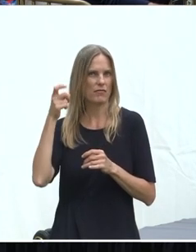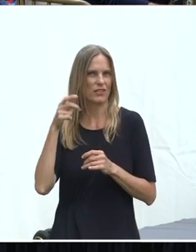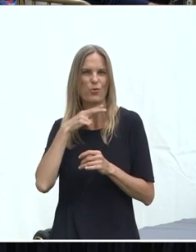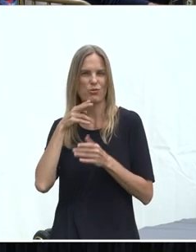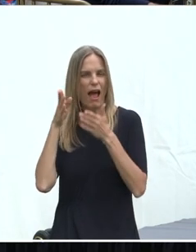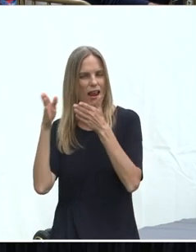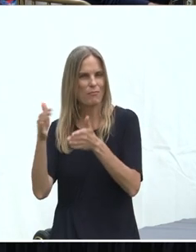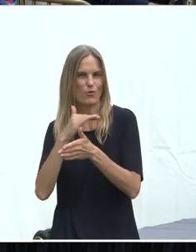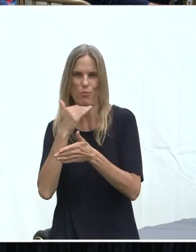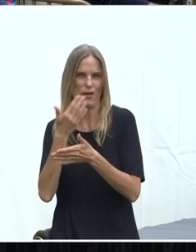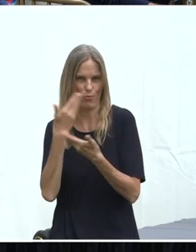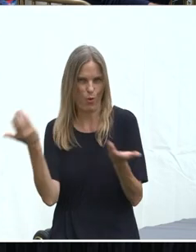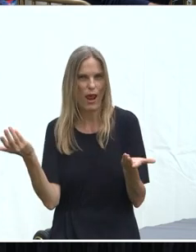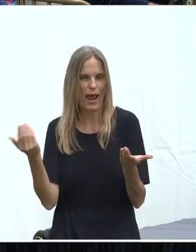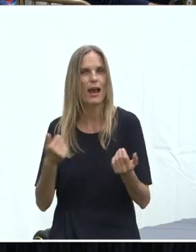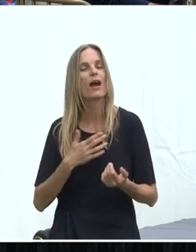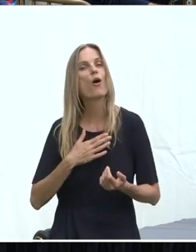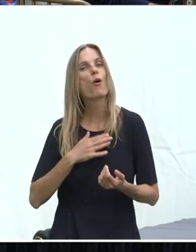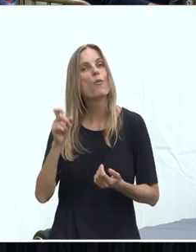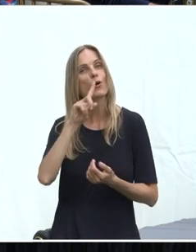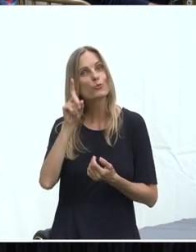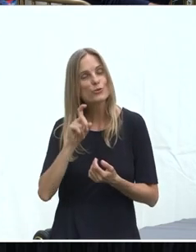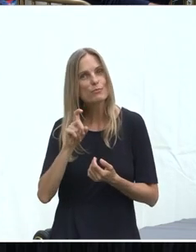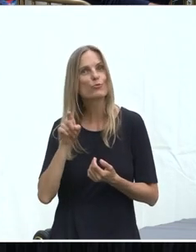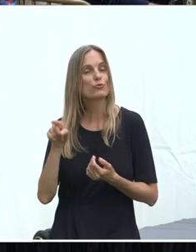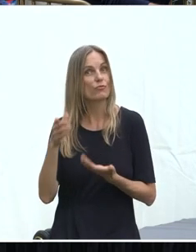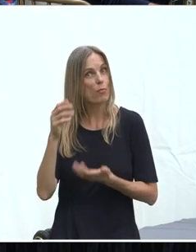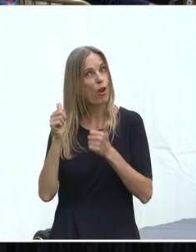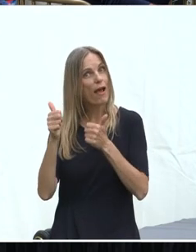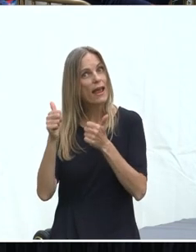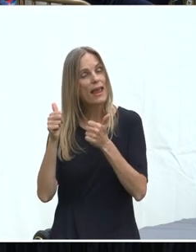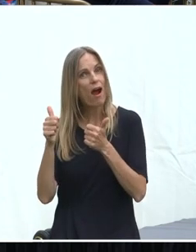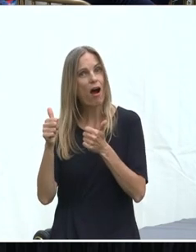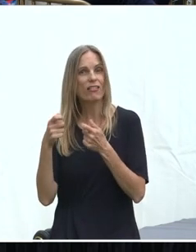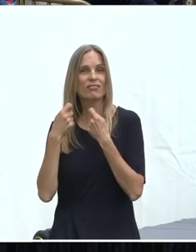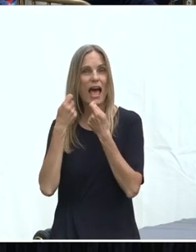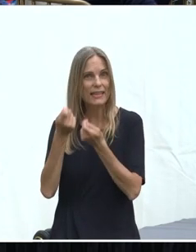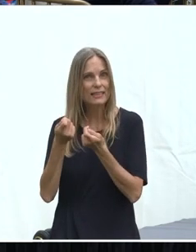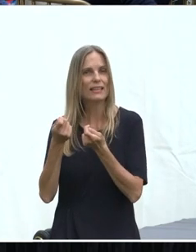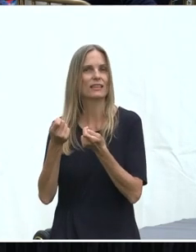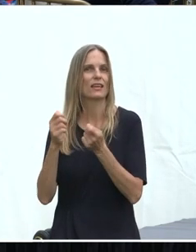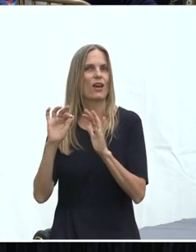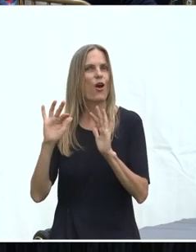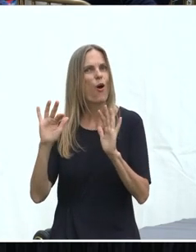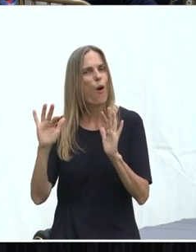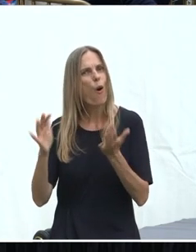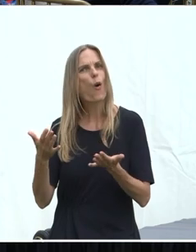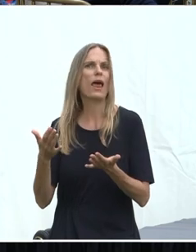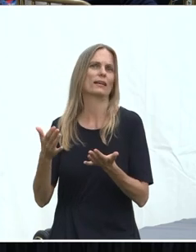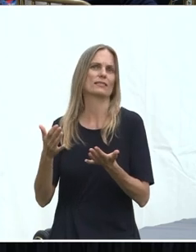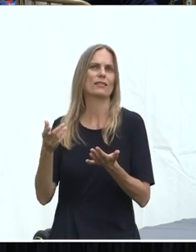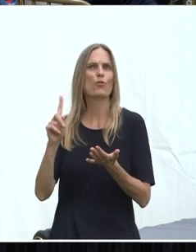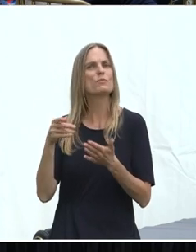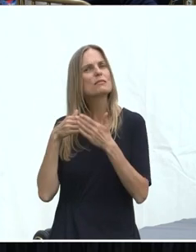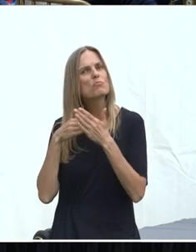least in Estonia. So my question is, are there any good cases where these campaigns have actually had a lasting impact on propagating these